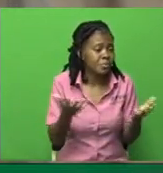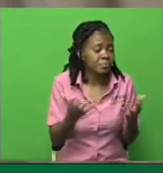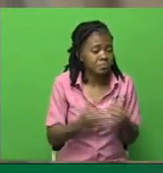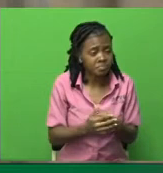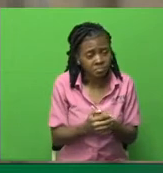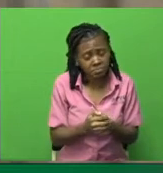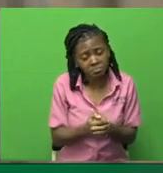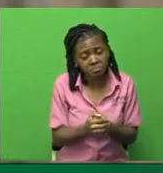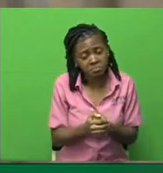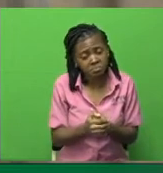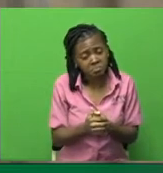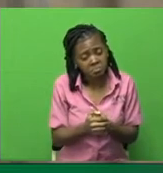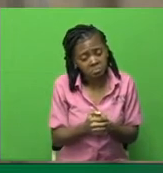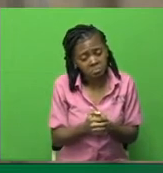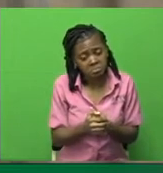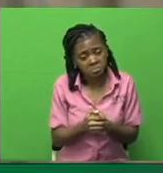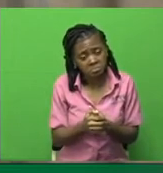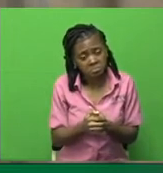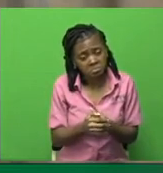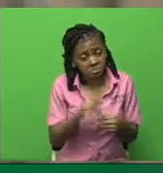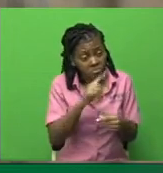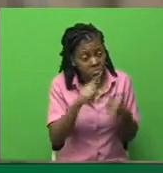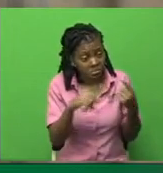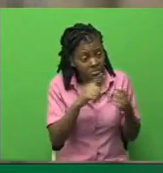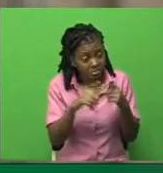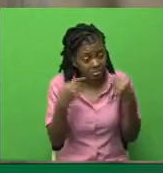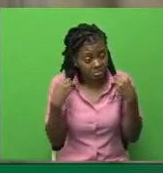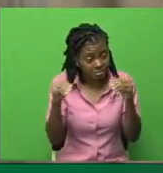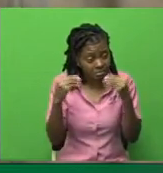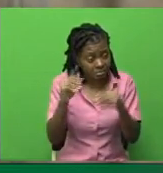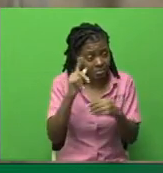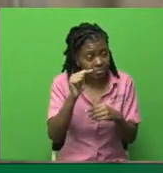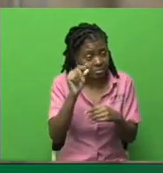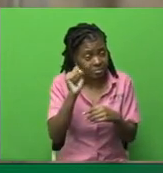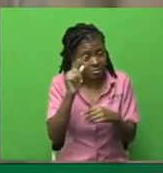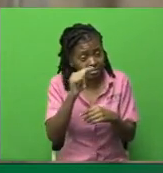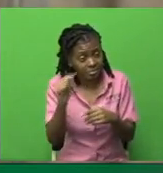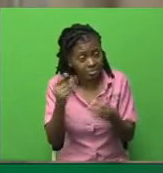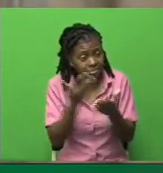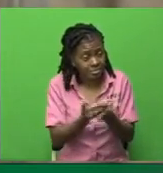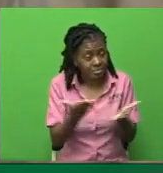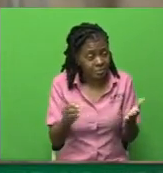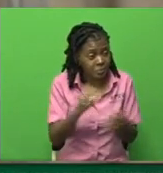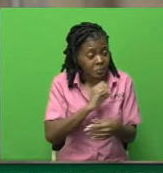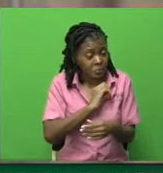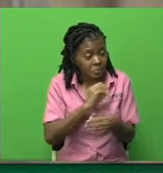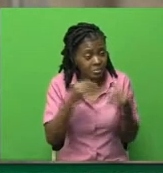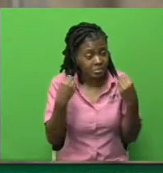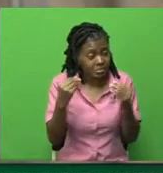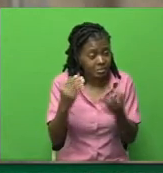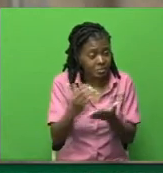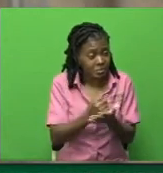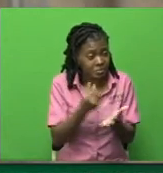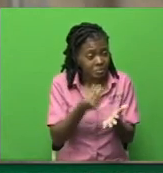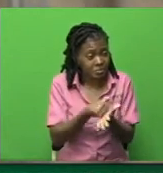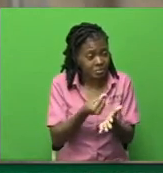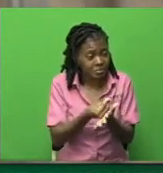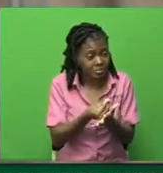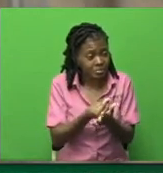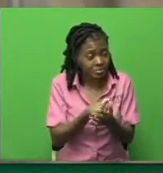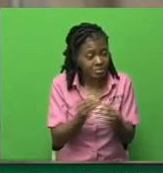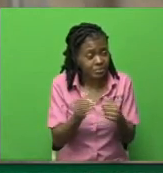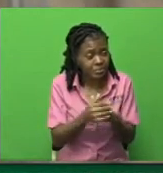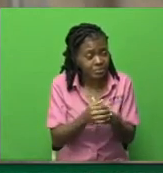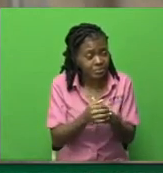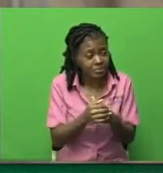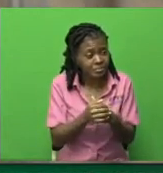you sell off the assets of TST in my own Constitution princess Town these tall higher high rise building